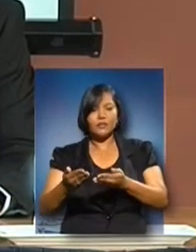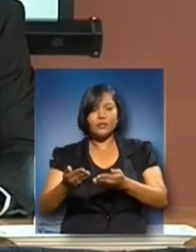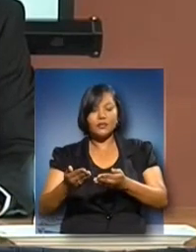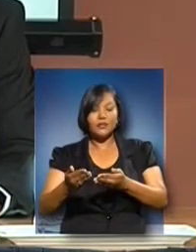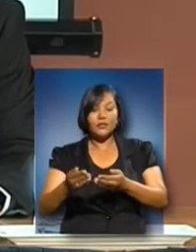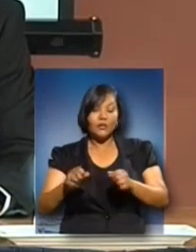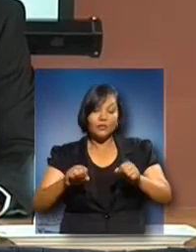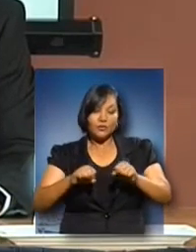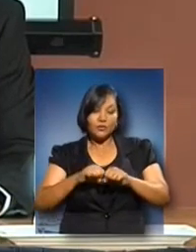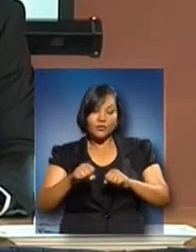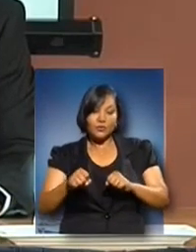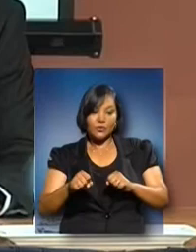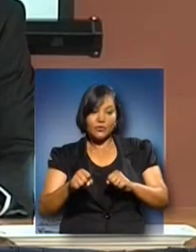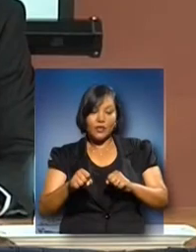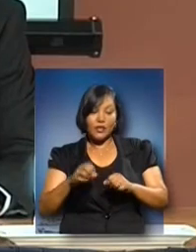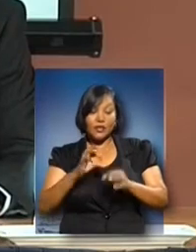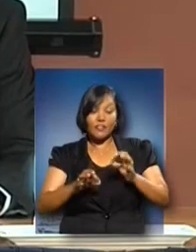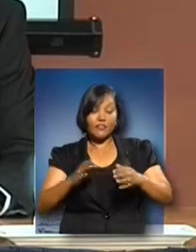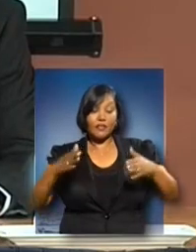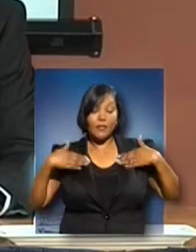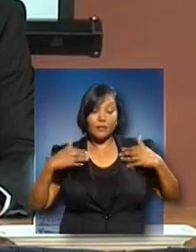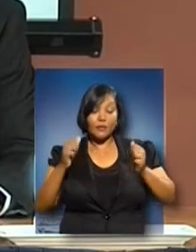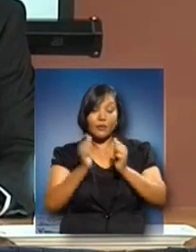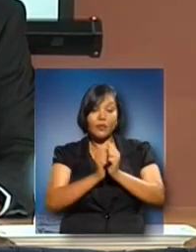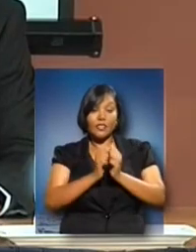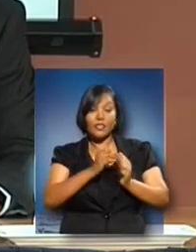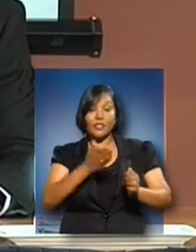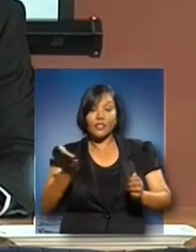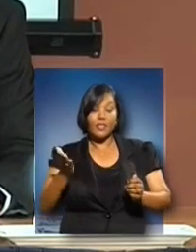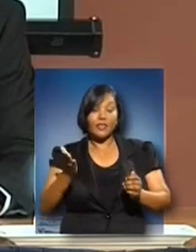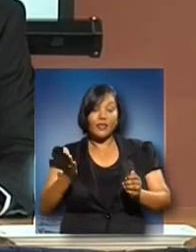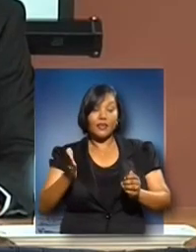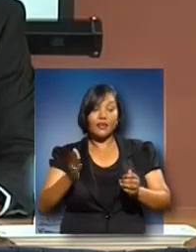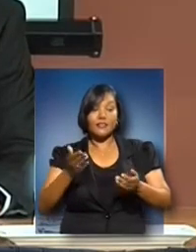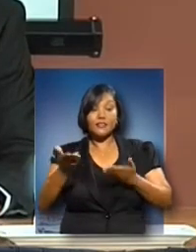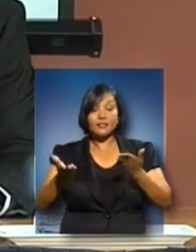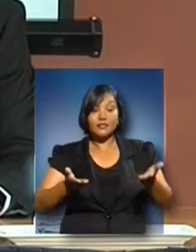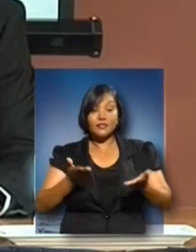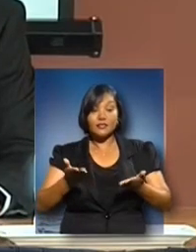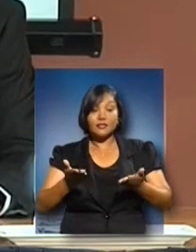ported the line, and if I am